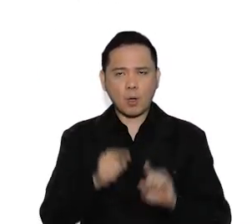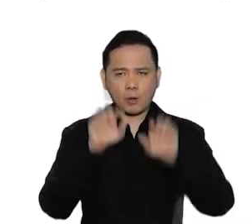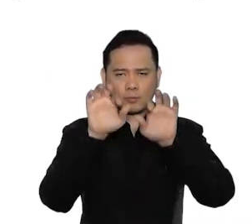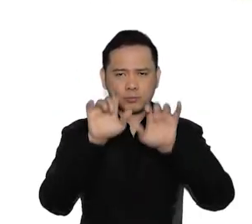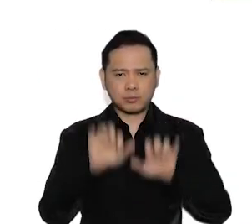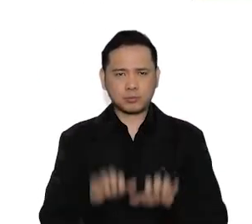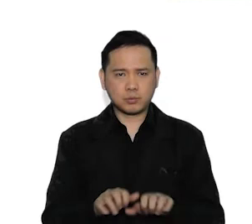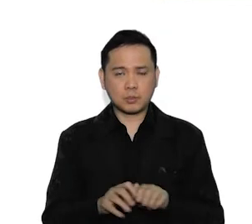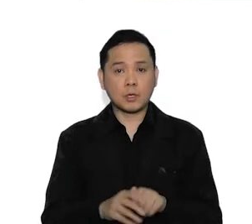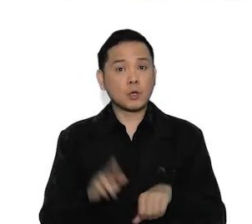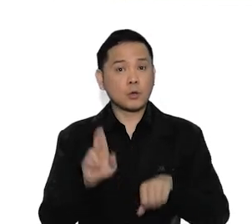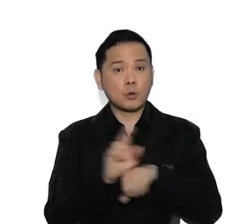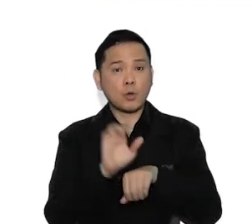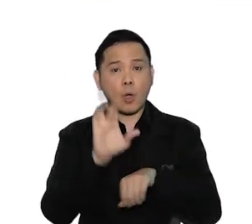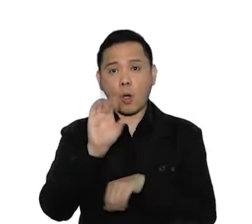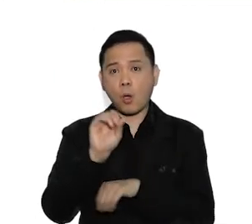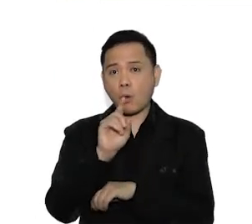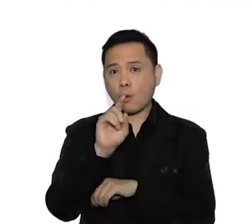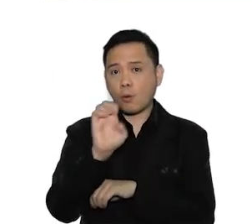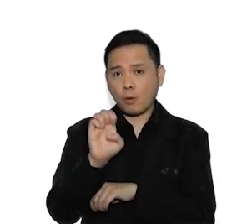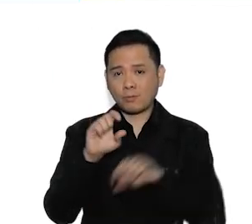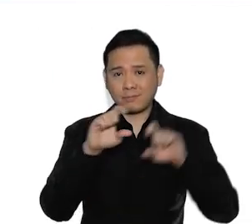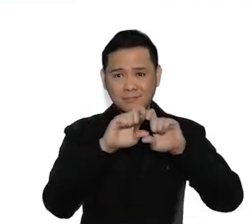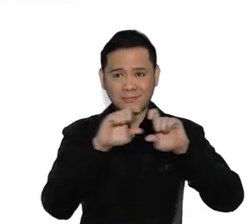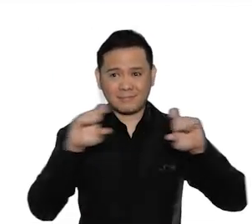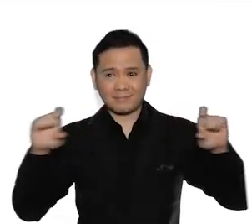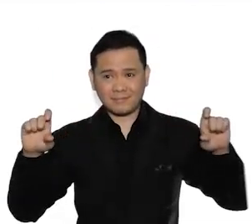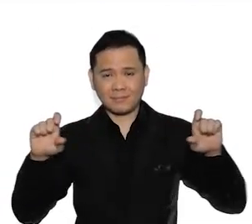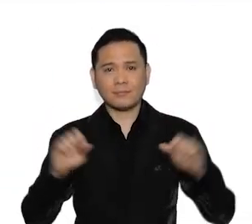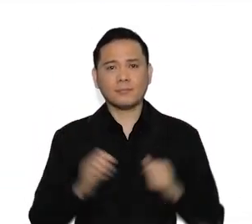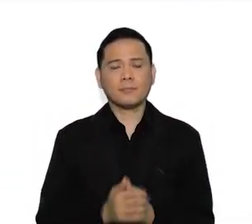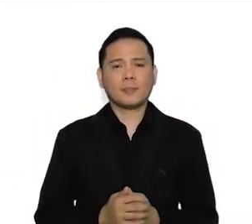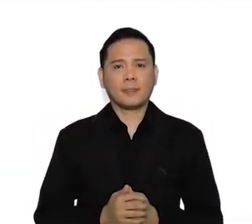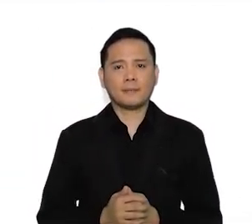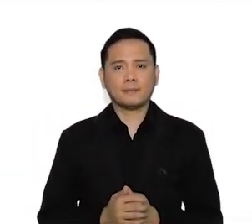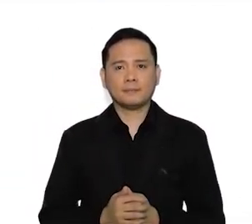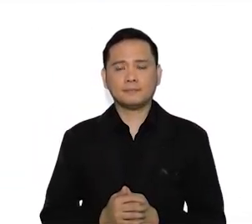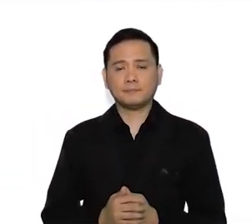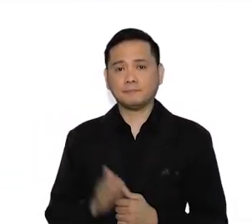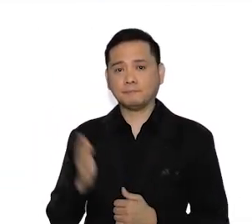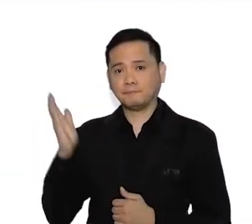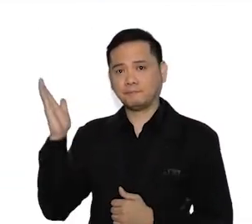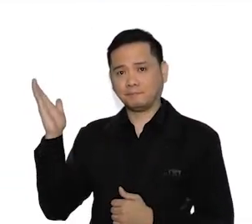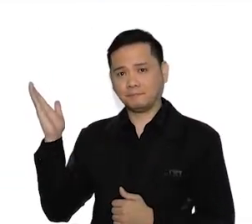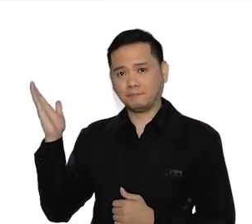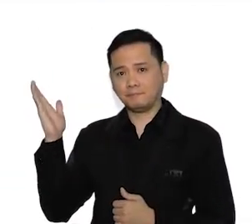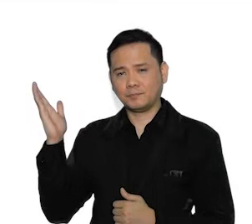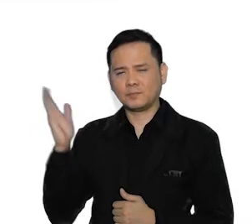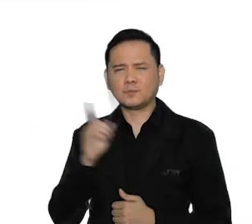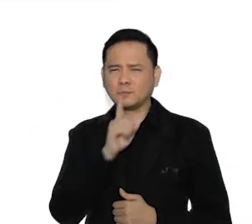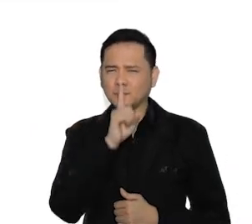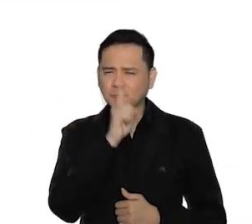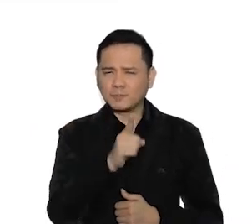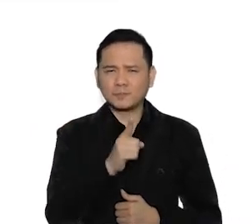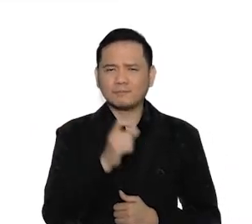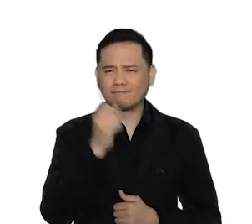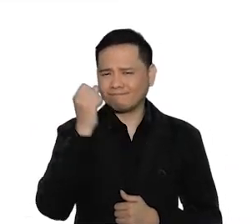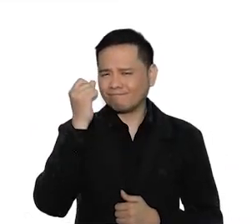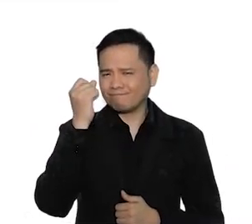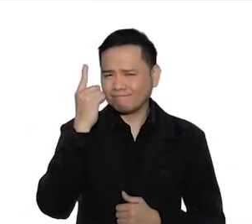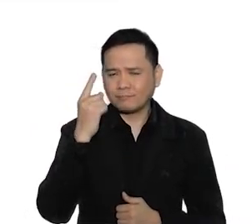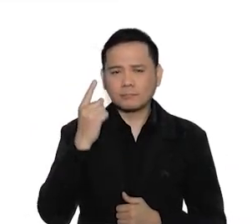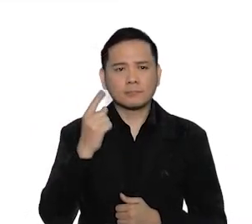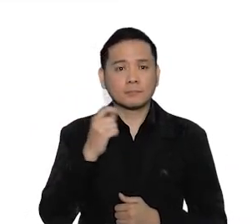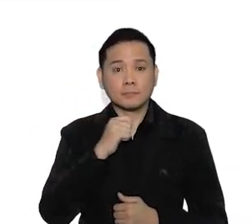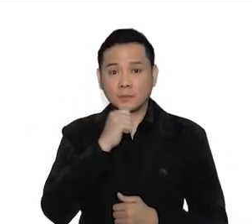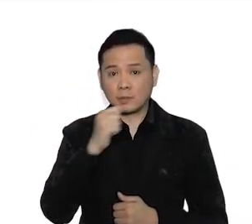climate objective and tag them using the CCET typologies. We totally understand that it